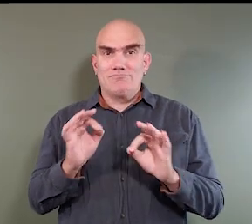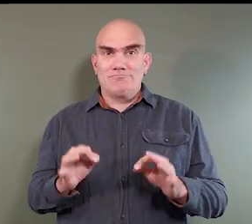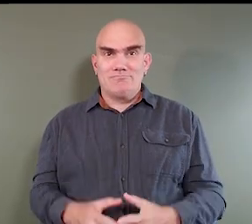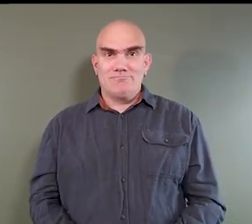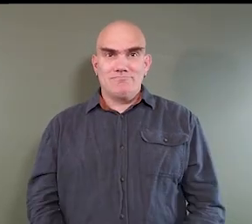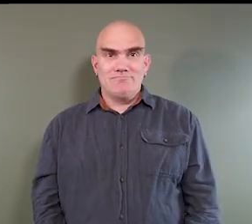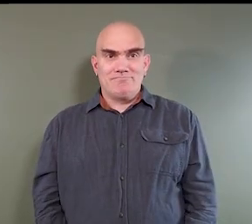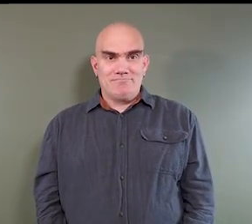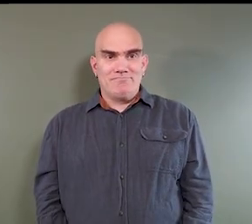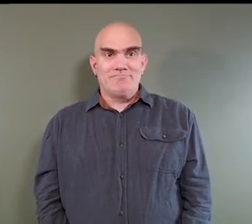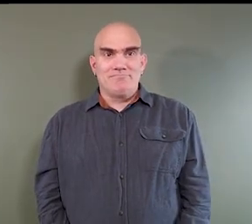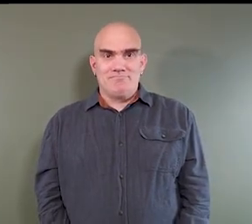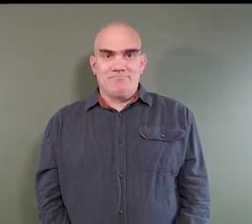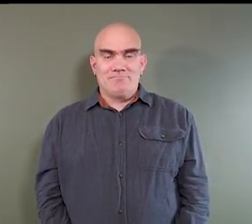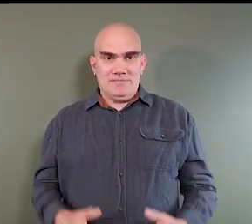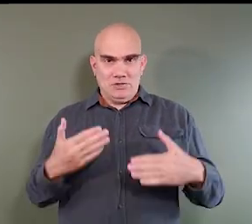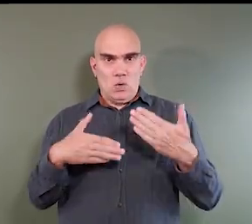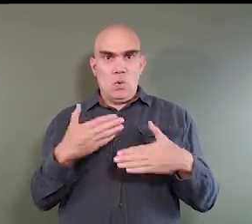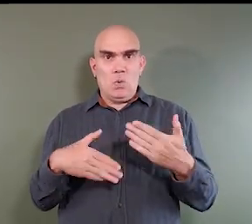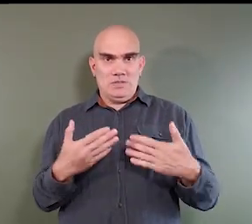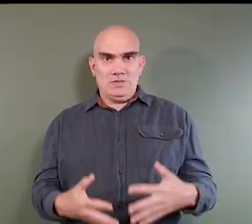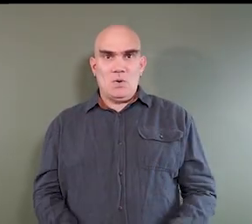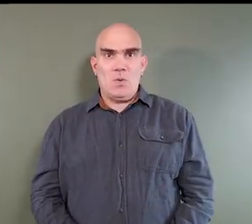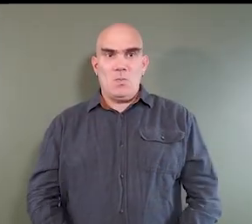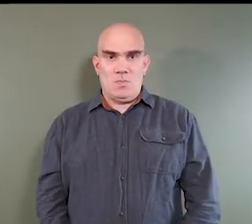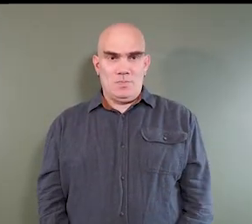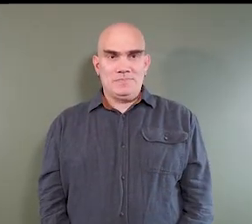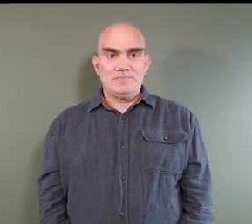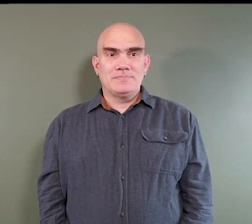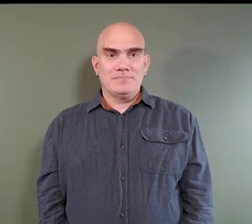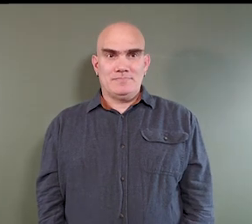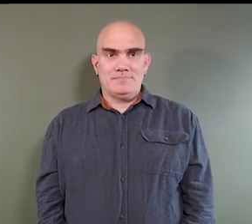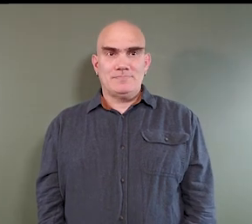work. Let's go, let's go.